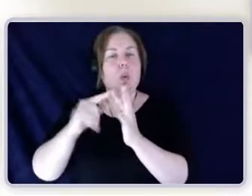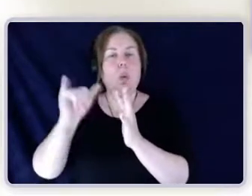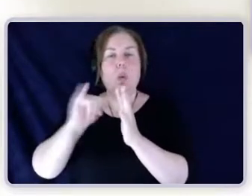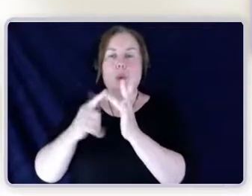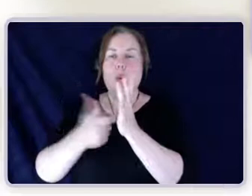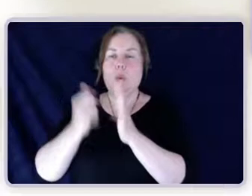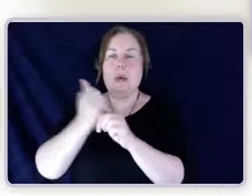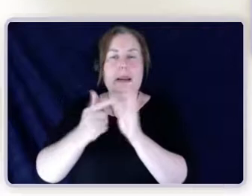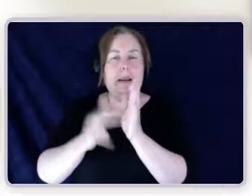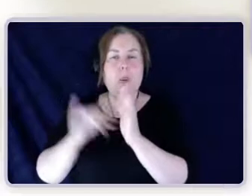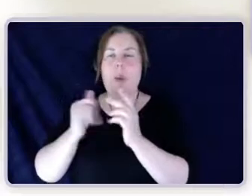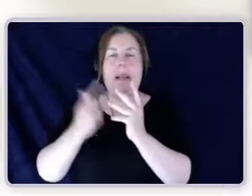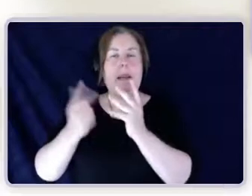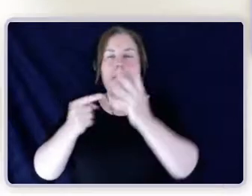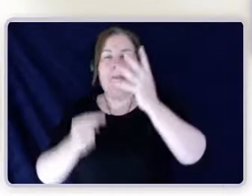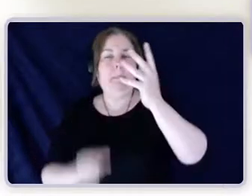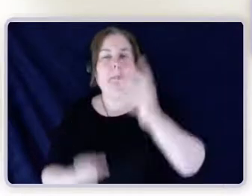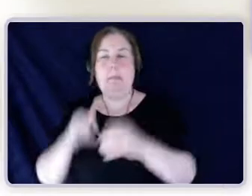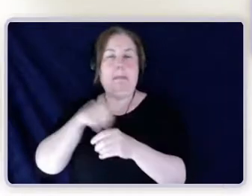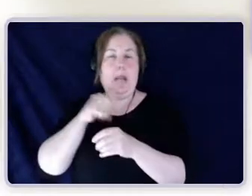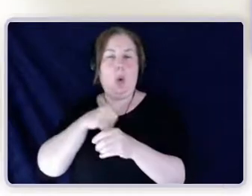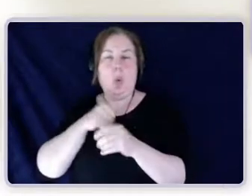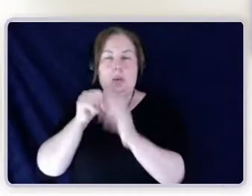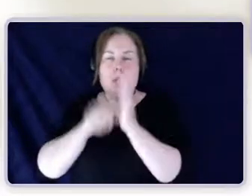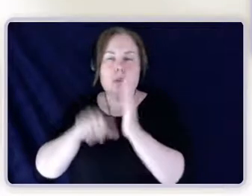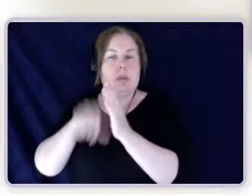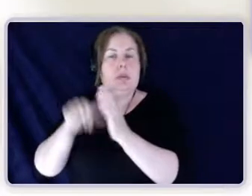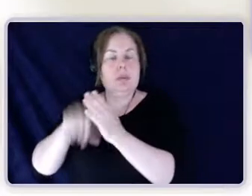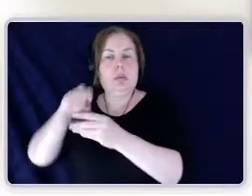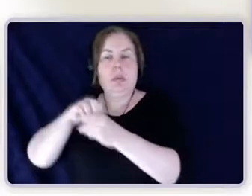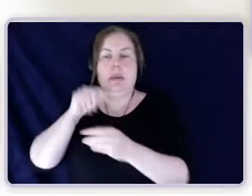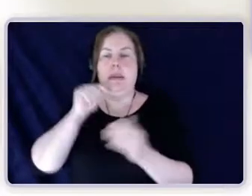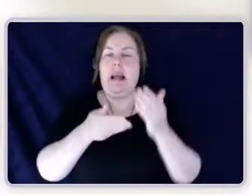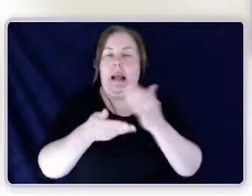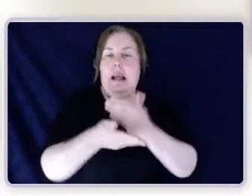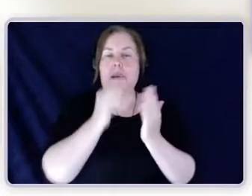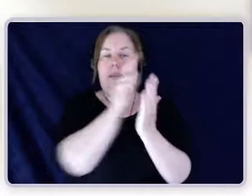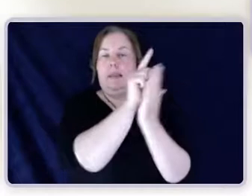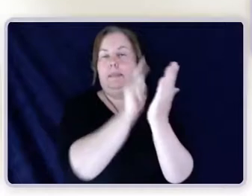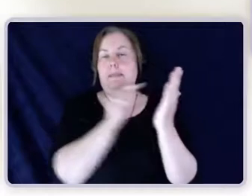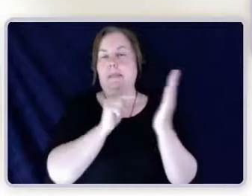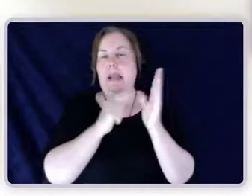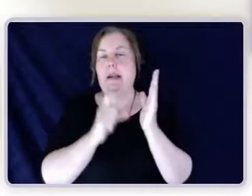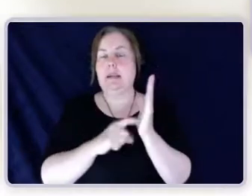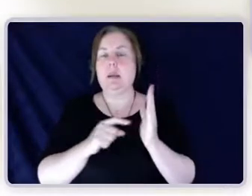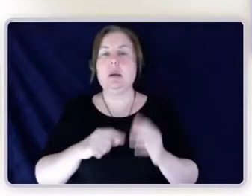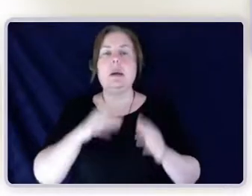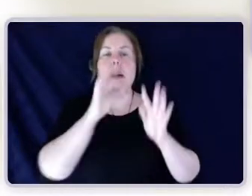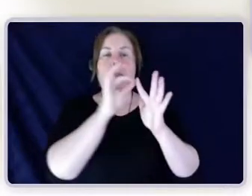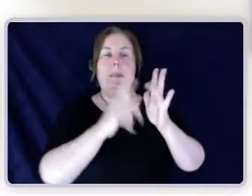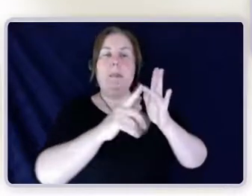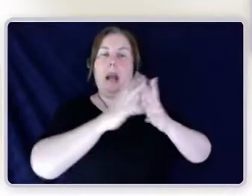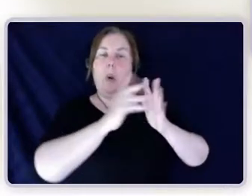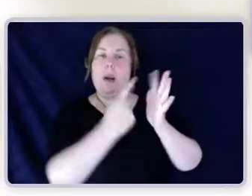procedures as defined in the Act. The Powers of Attorney Act is also something that's relevant